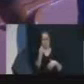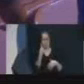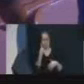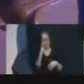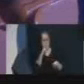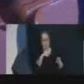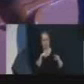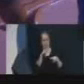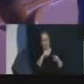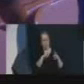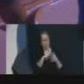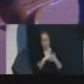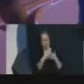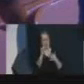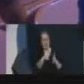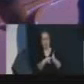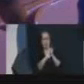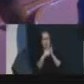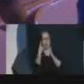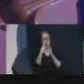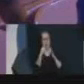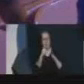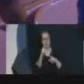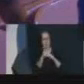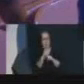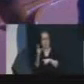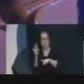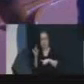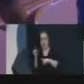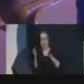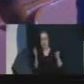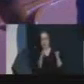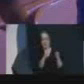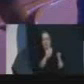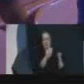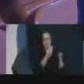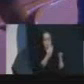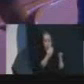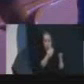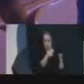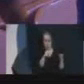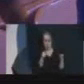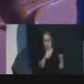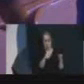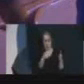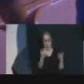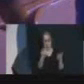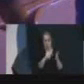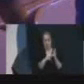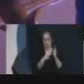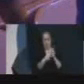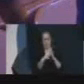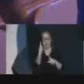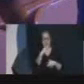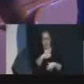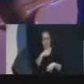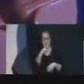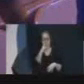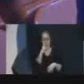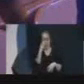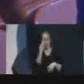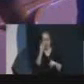for these courses is now required to be compressed from 18 weeks to 12 to 14 weeks? What exactly do my children attend school for?